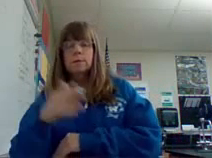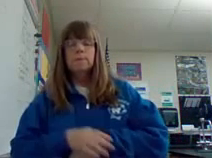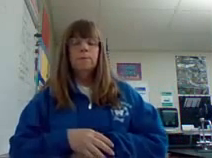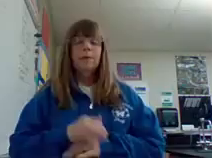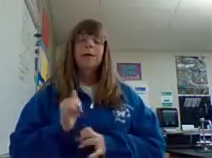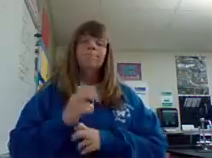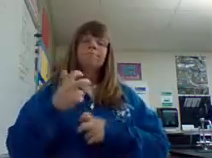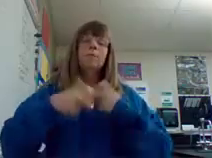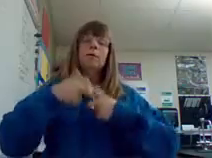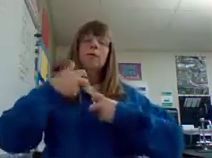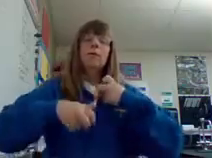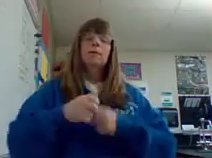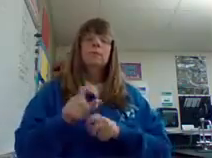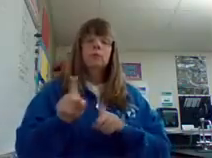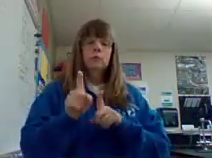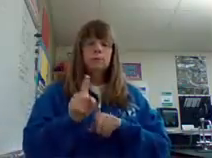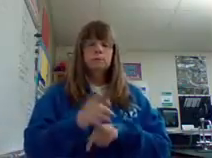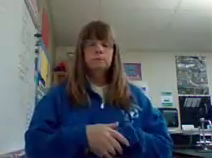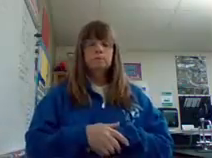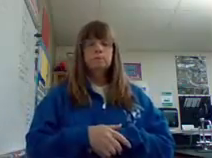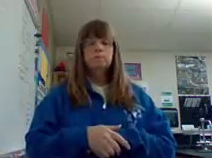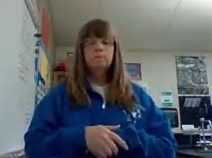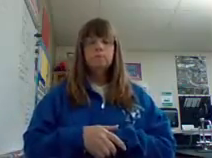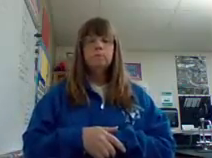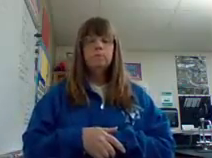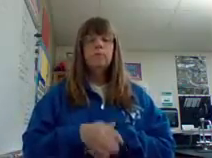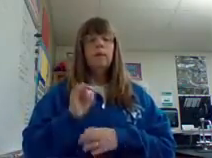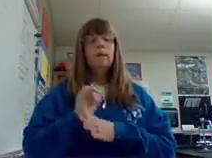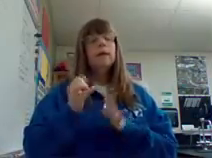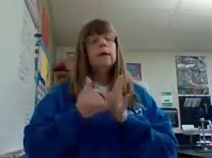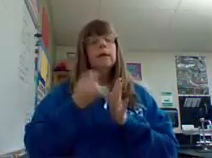too. All right, that's it